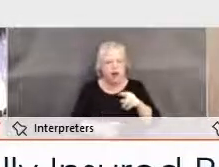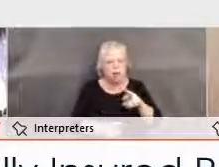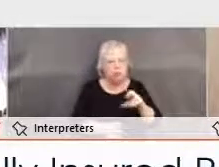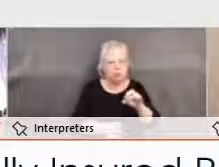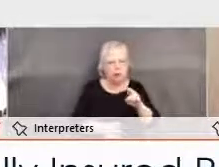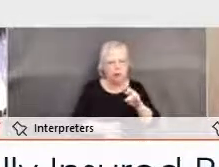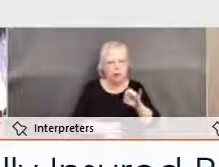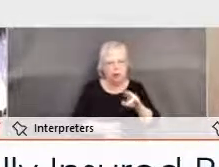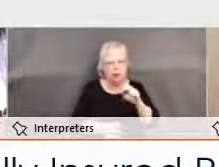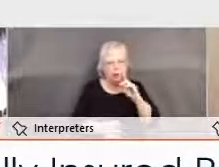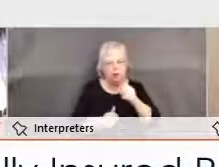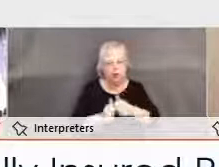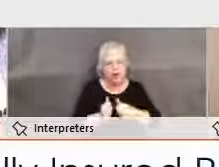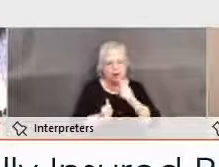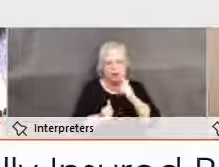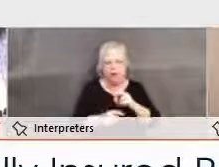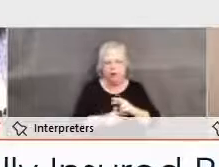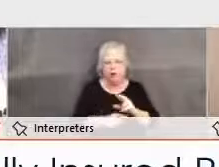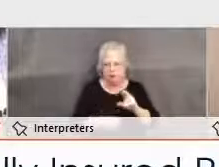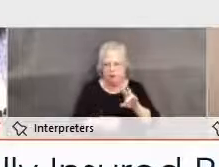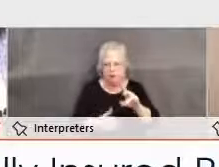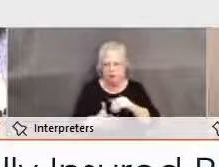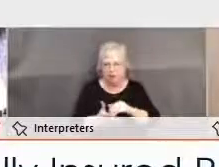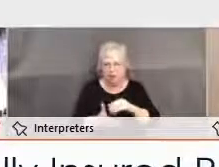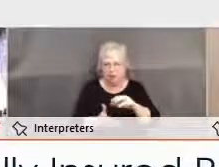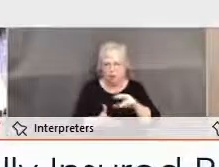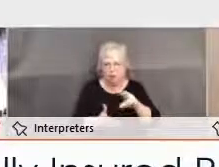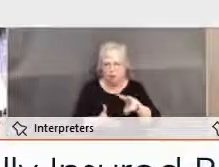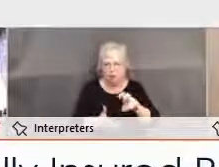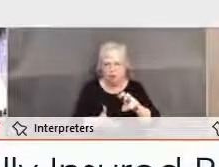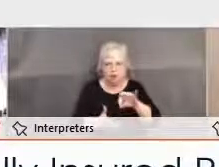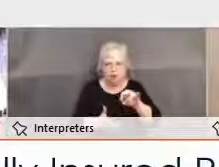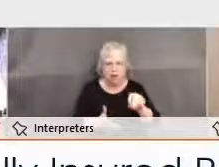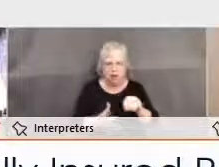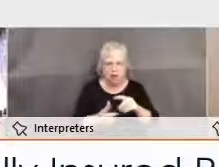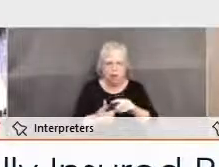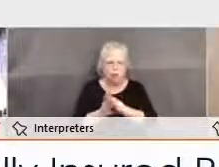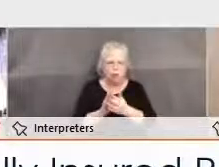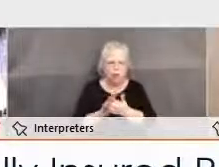of $7,290 to be